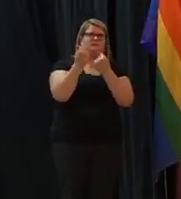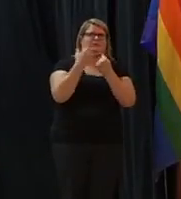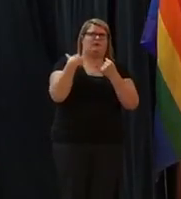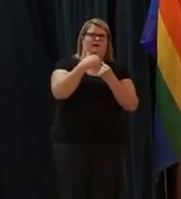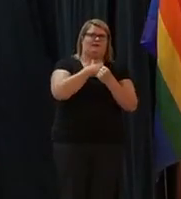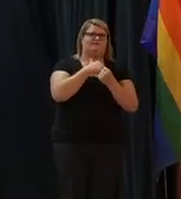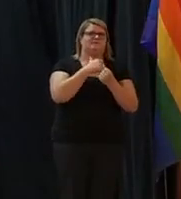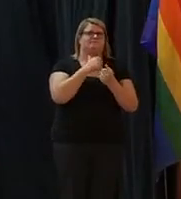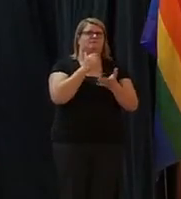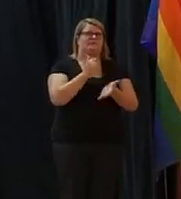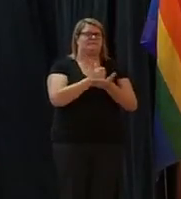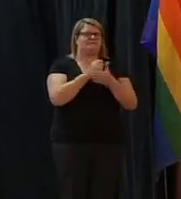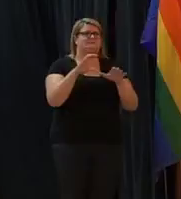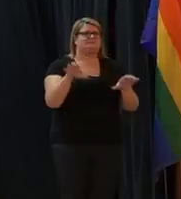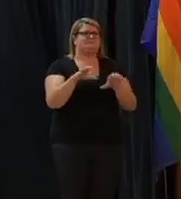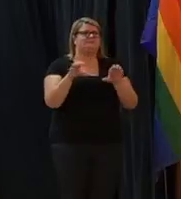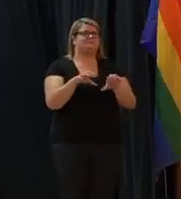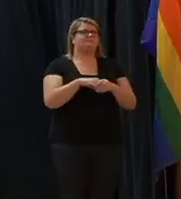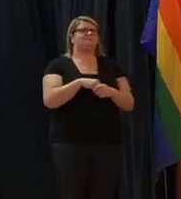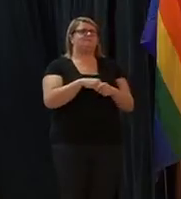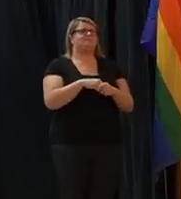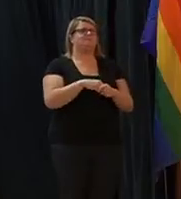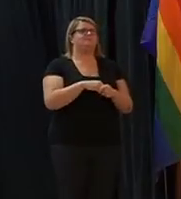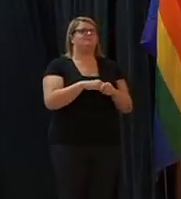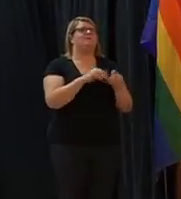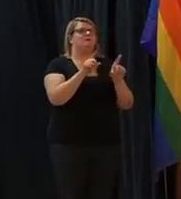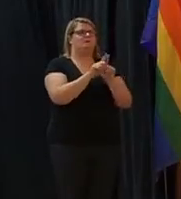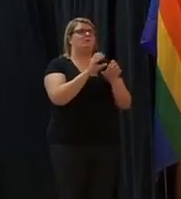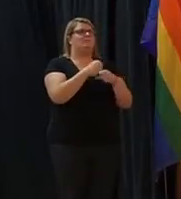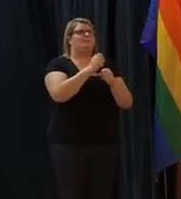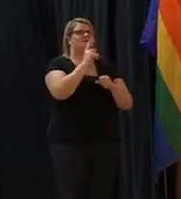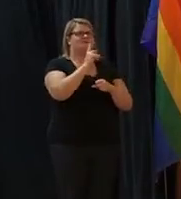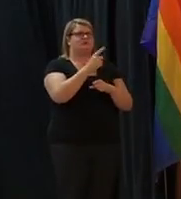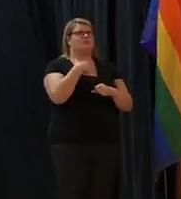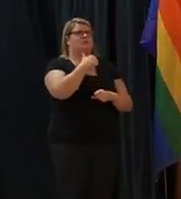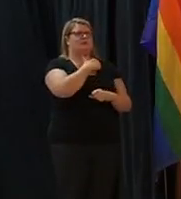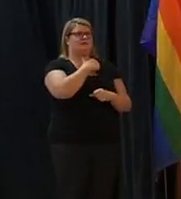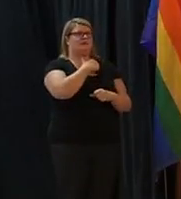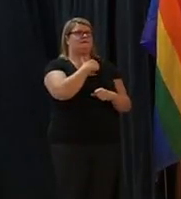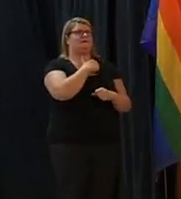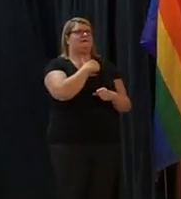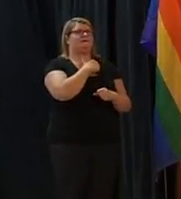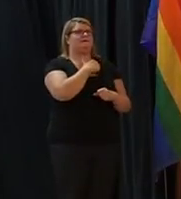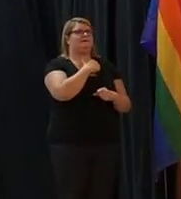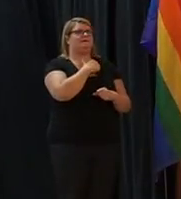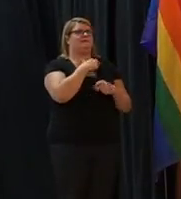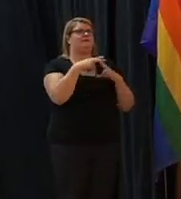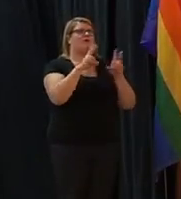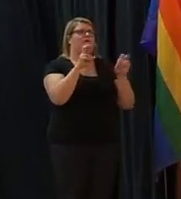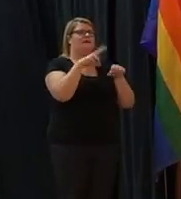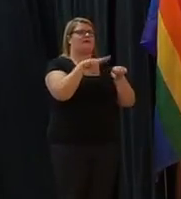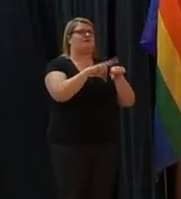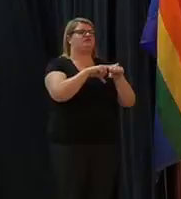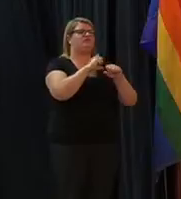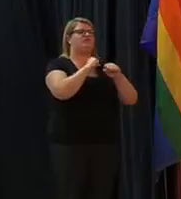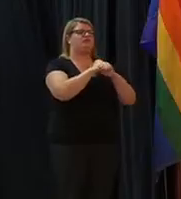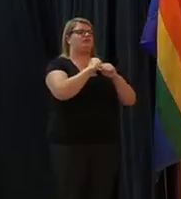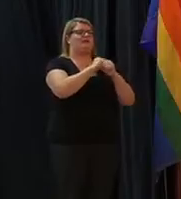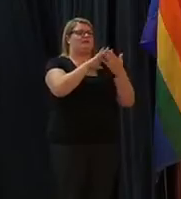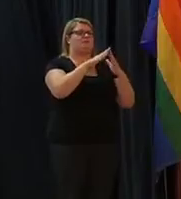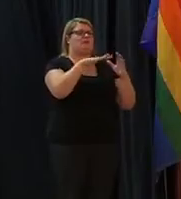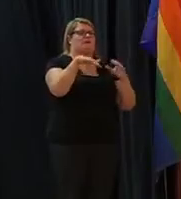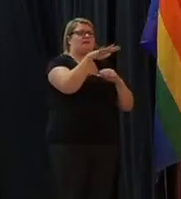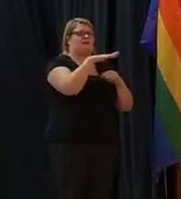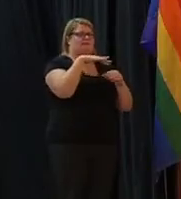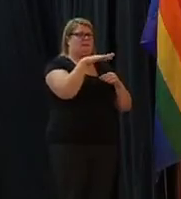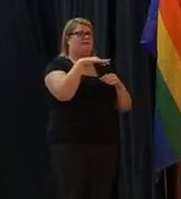in the way we want. The other thing is we also are able to run it to make sure that we build what we call a national security committee